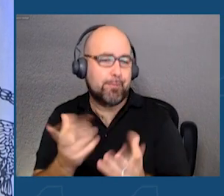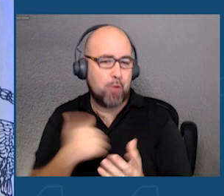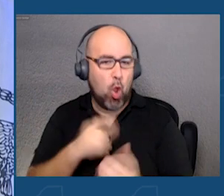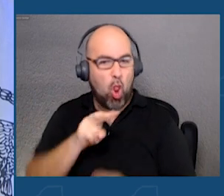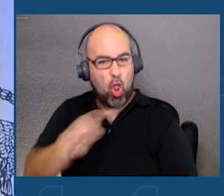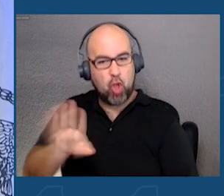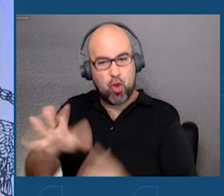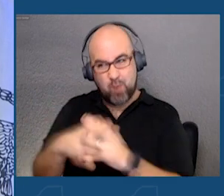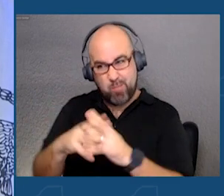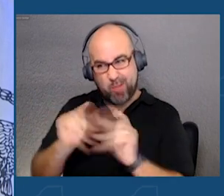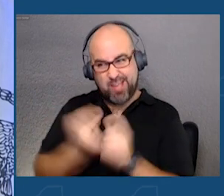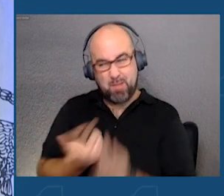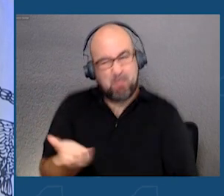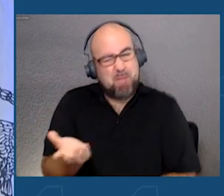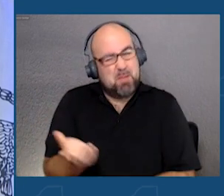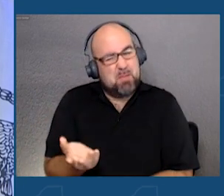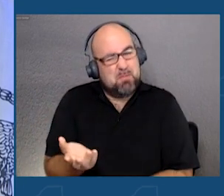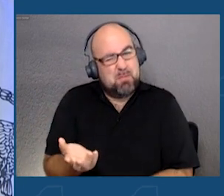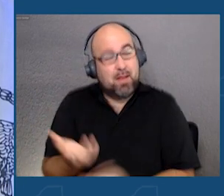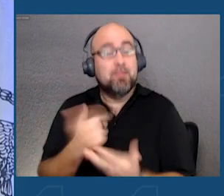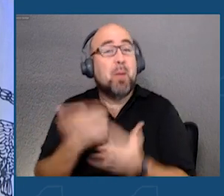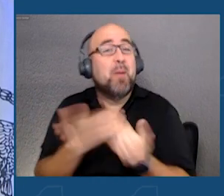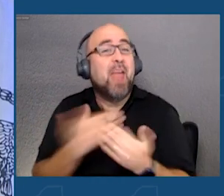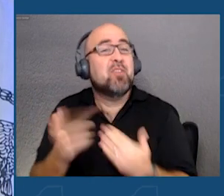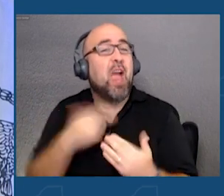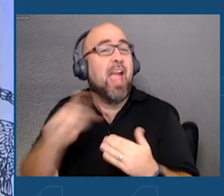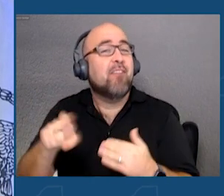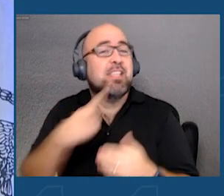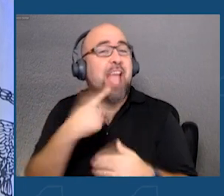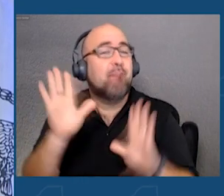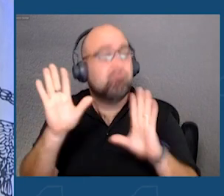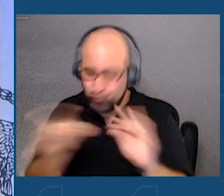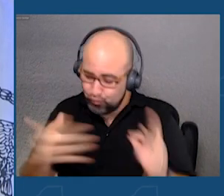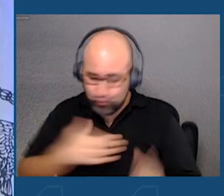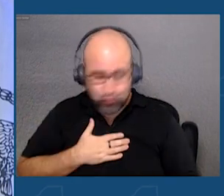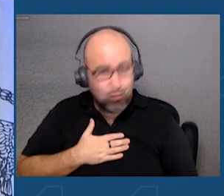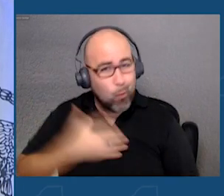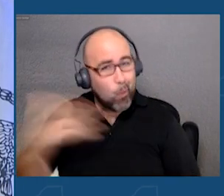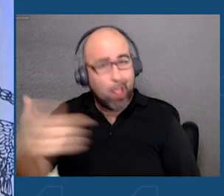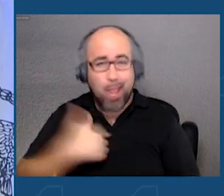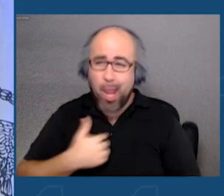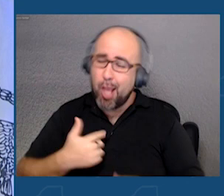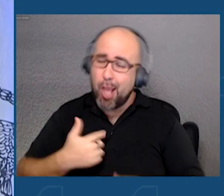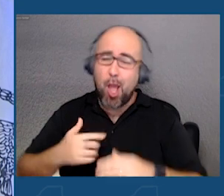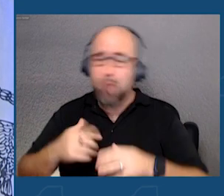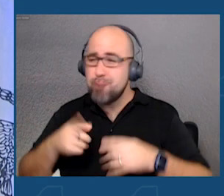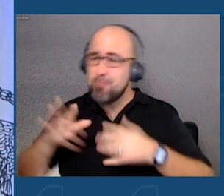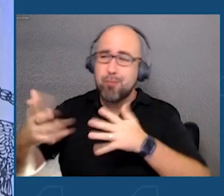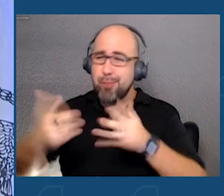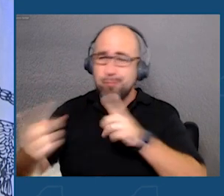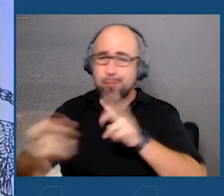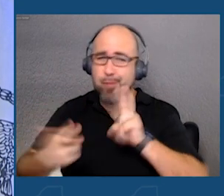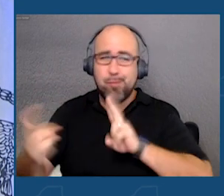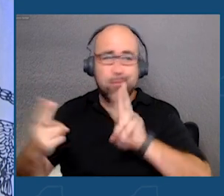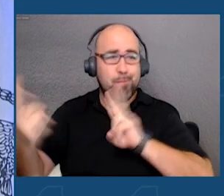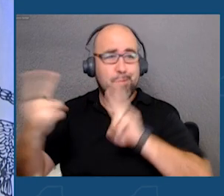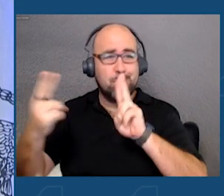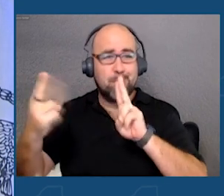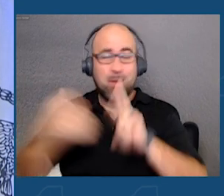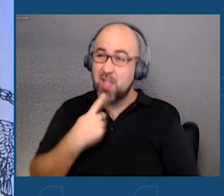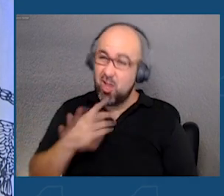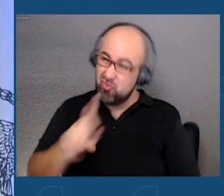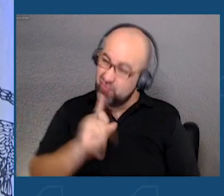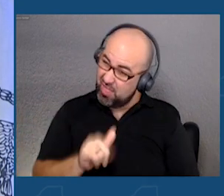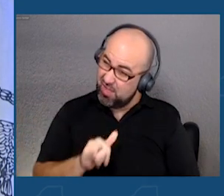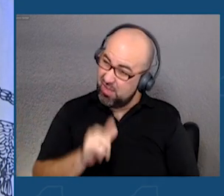know, whatever I have to do, I will take my shots. I will say, really, women don't have rights to an